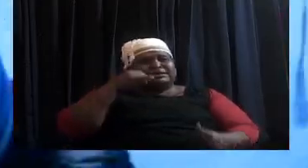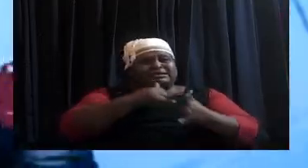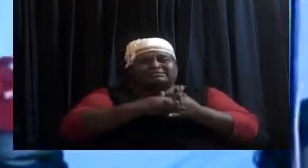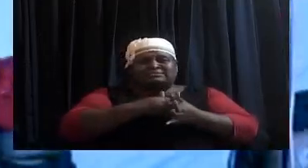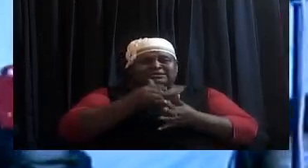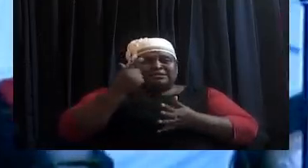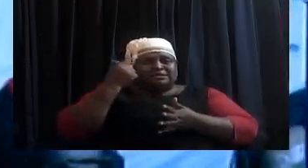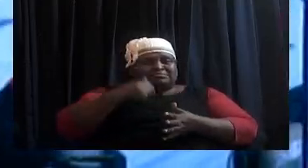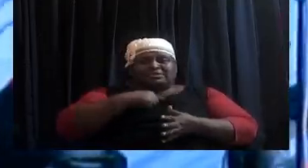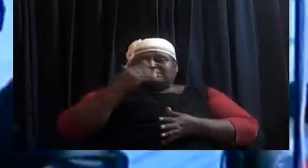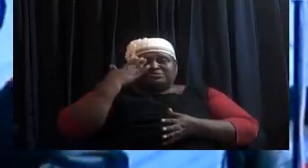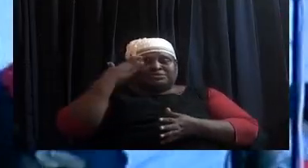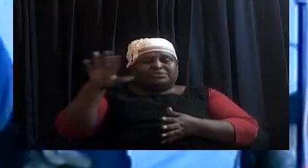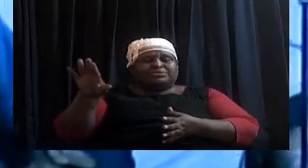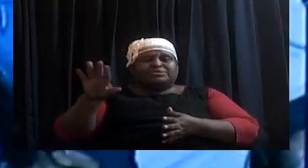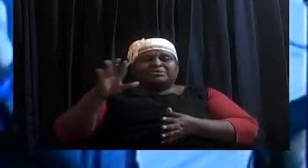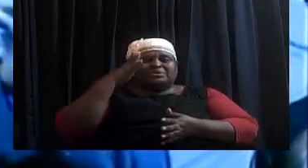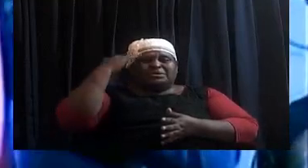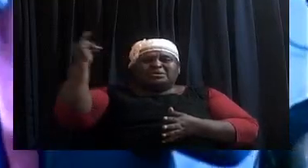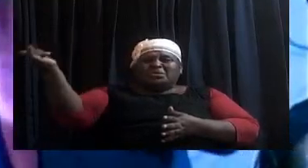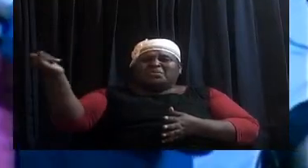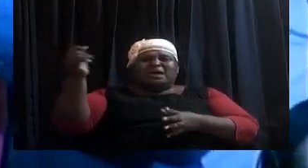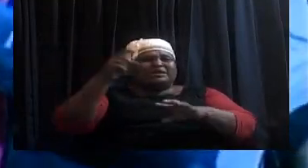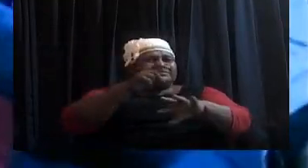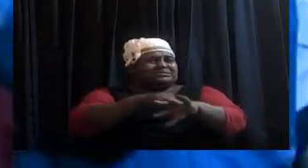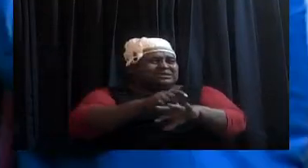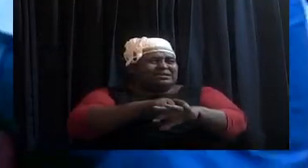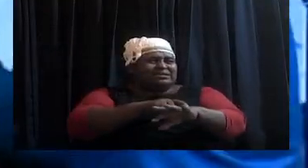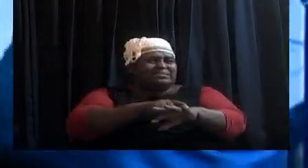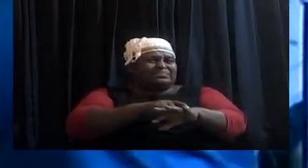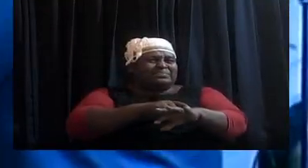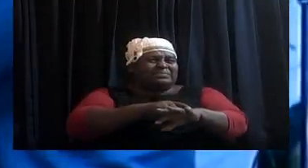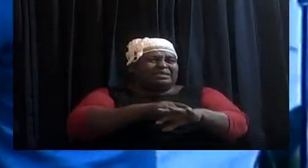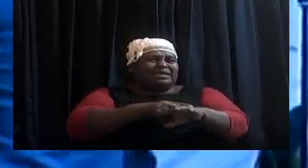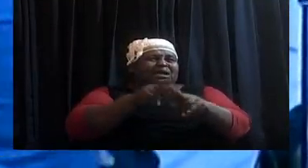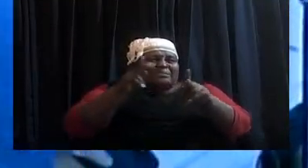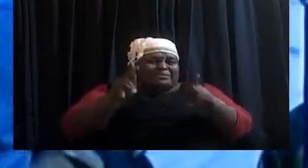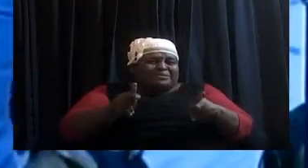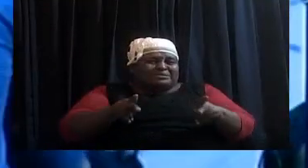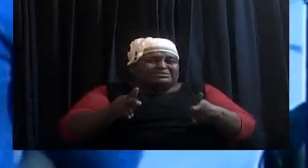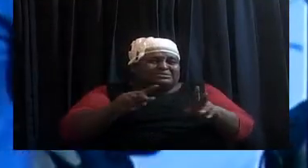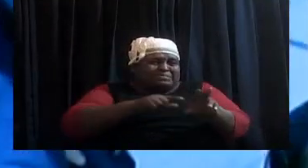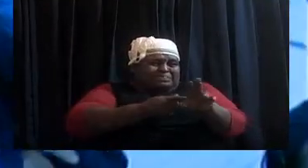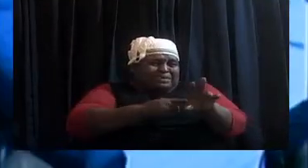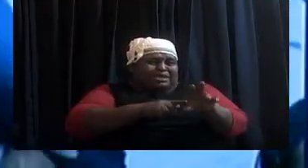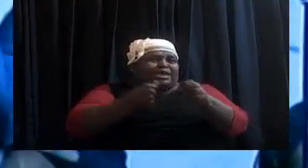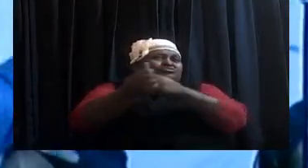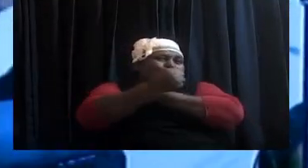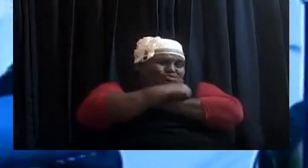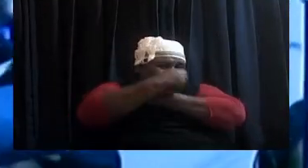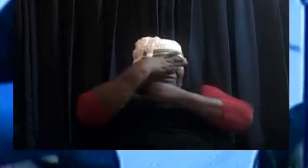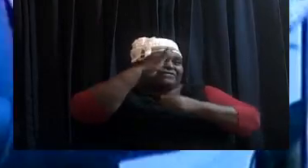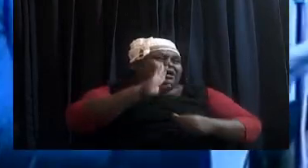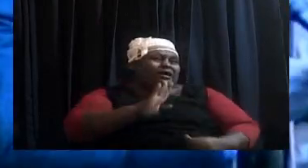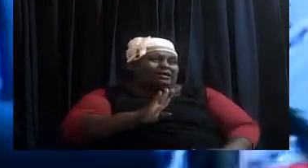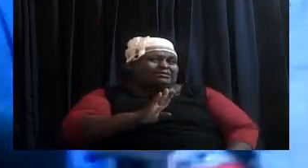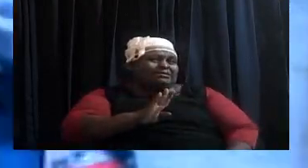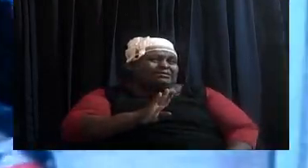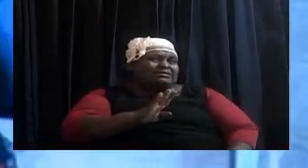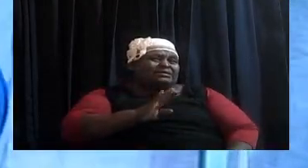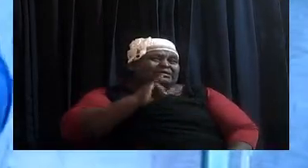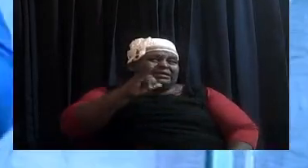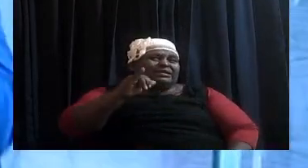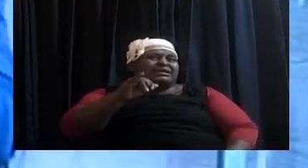know why the moment a person begin to love God is